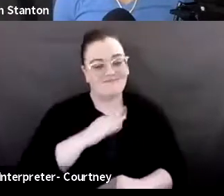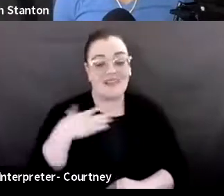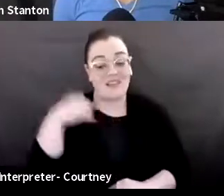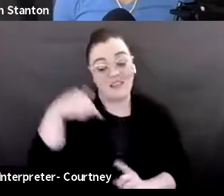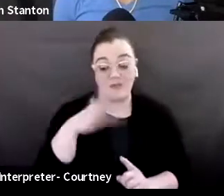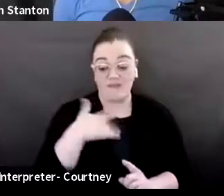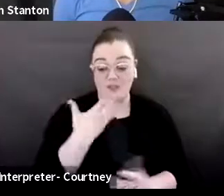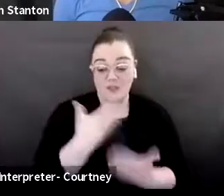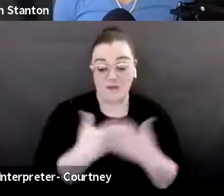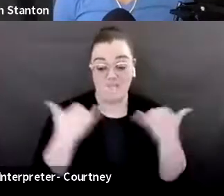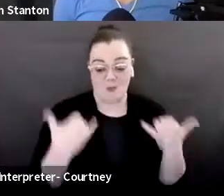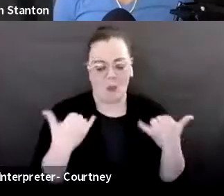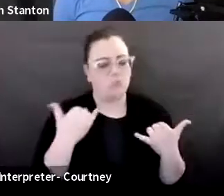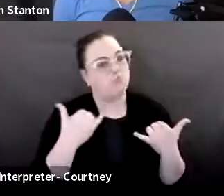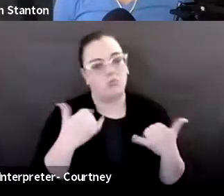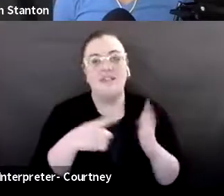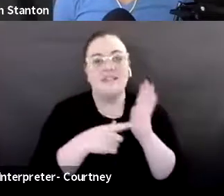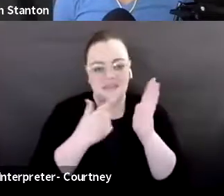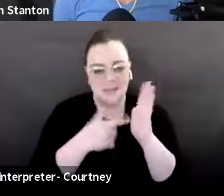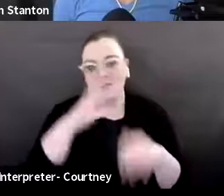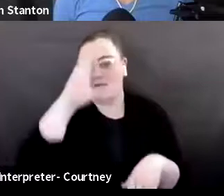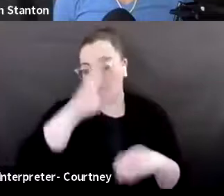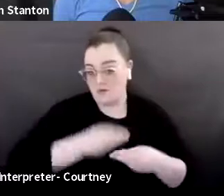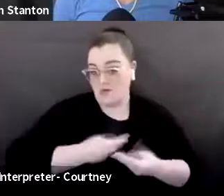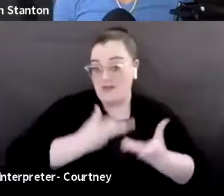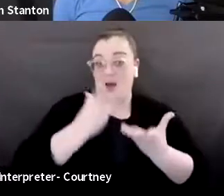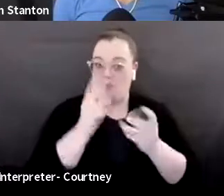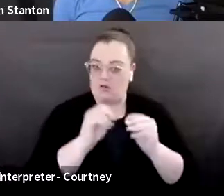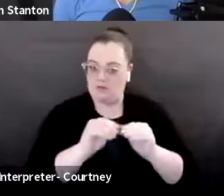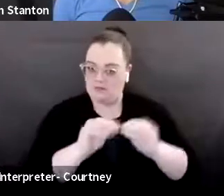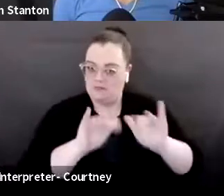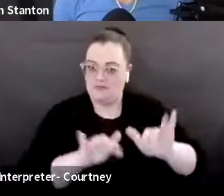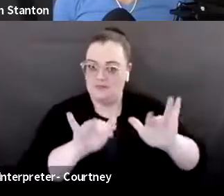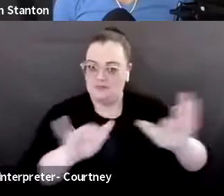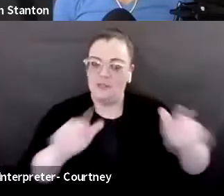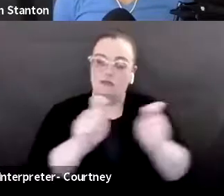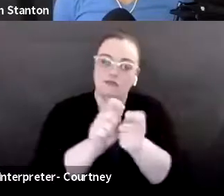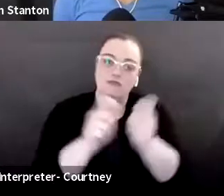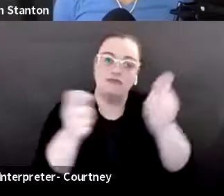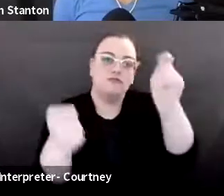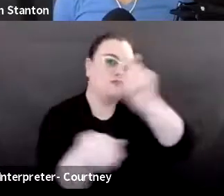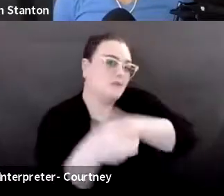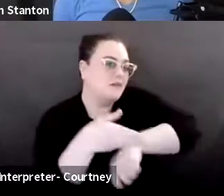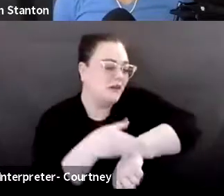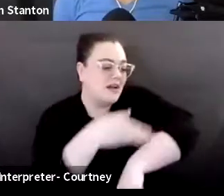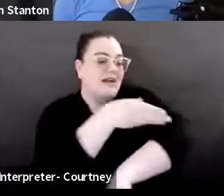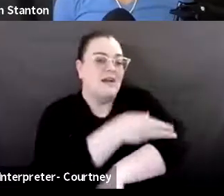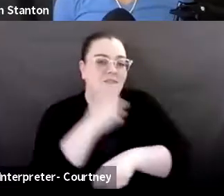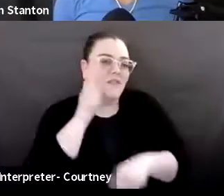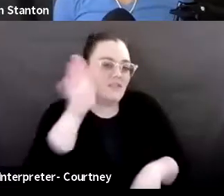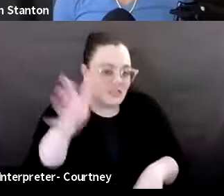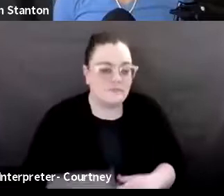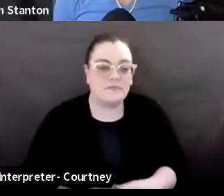moment. Sometimes you know that this is going to contribute to that bigger picture and that bigger narrative that you're changing or creating. So